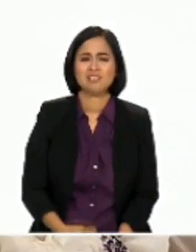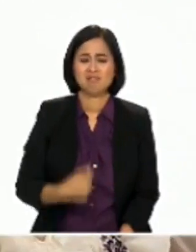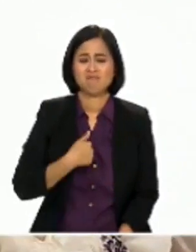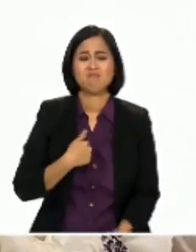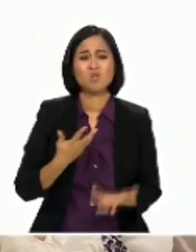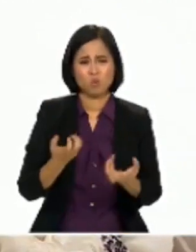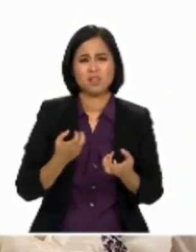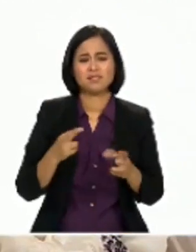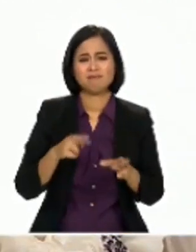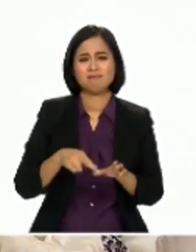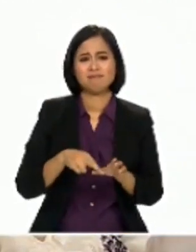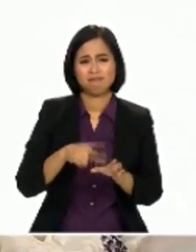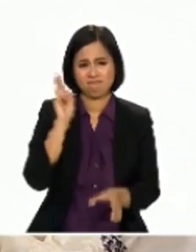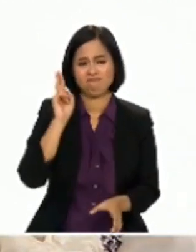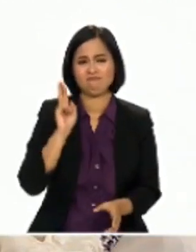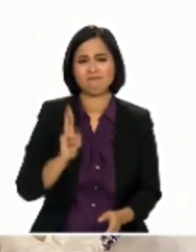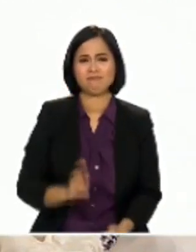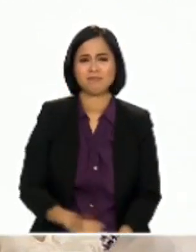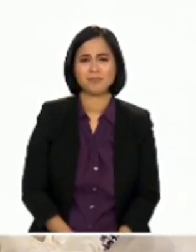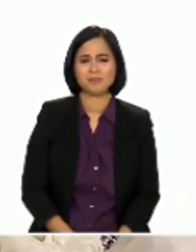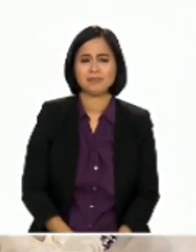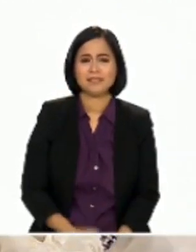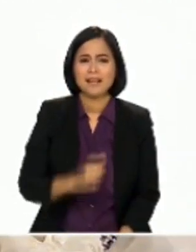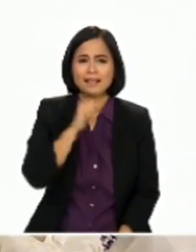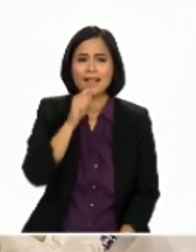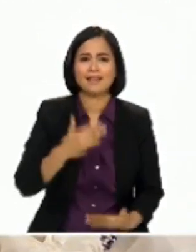rin mag-resign. But I'm not happy